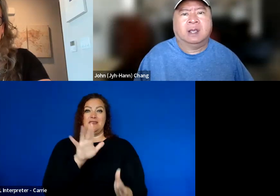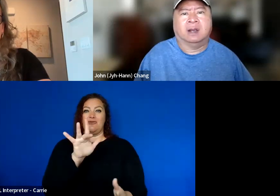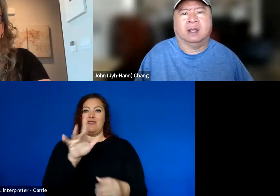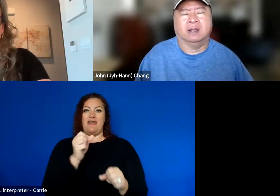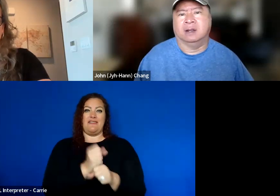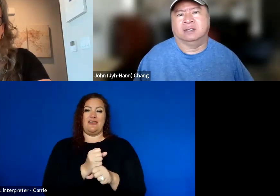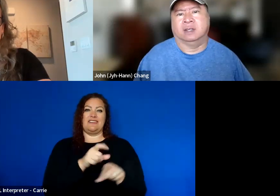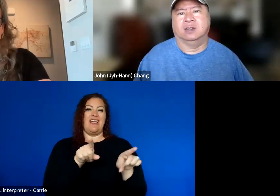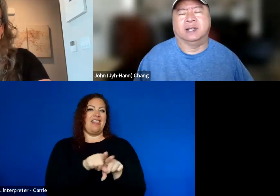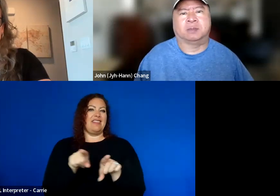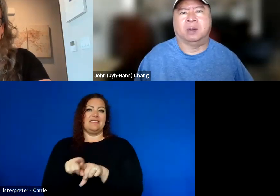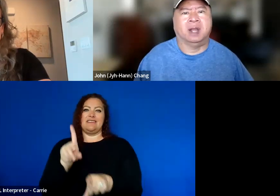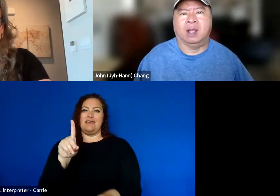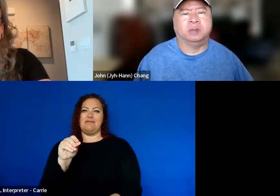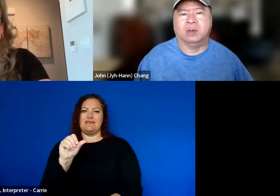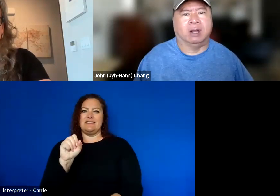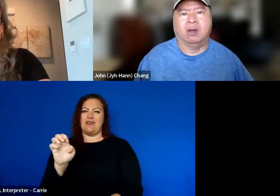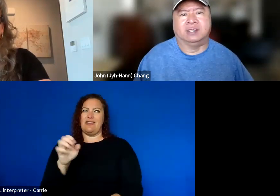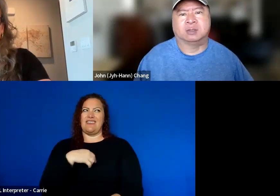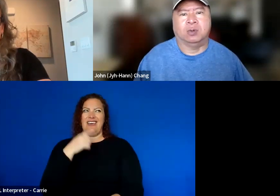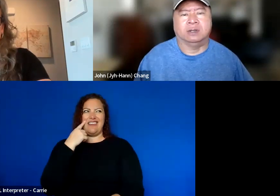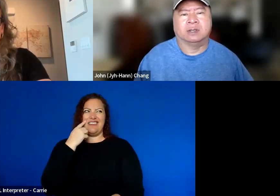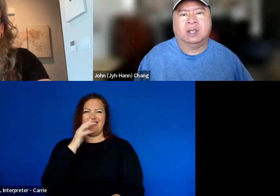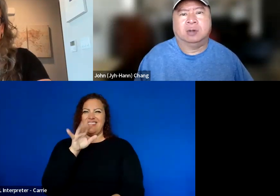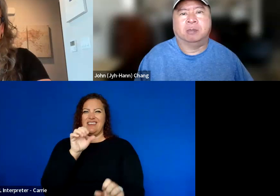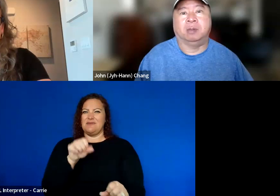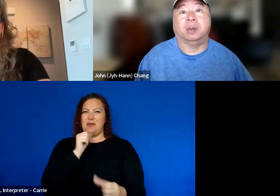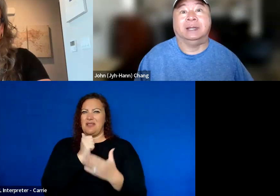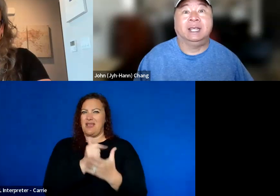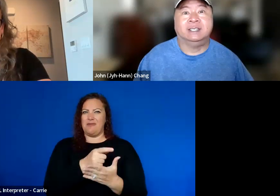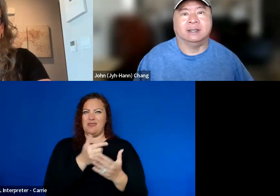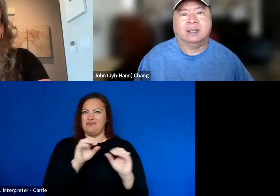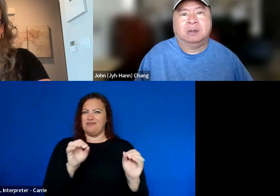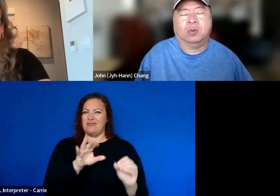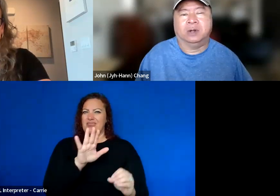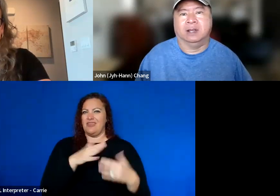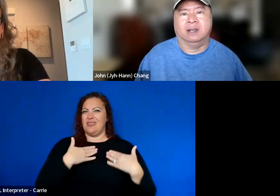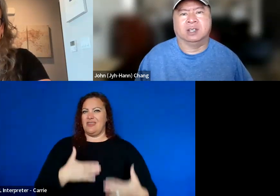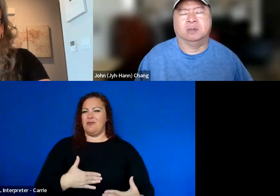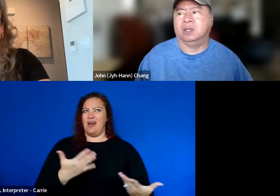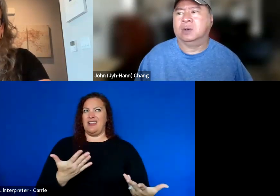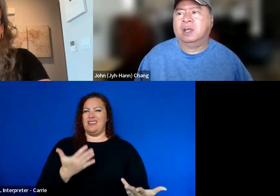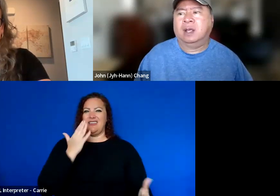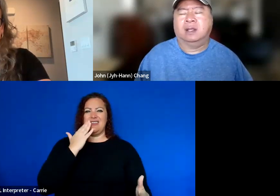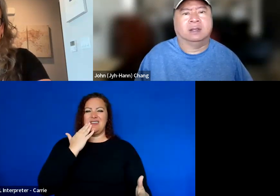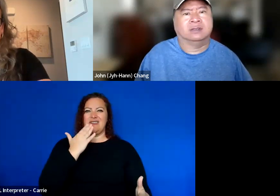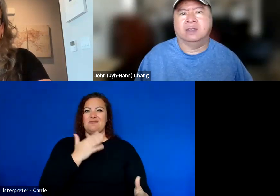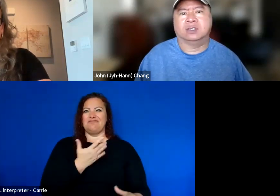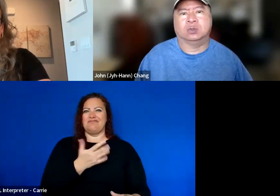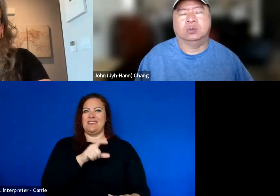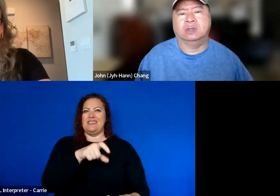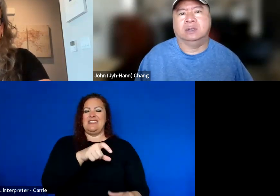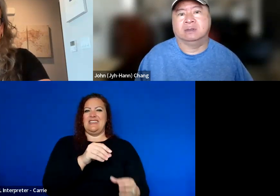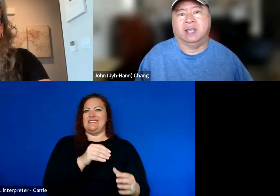sometimes, and I say, that's probably not helping you at all at this point. Your body probably needs it more than it is helping you. And there's